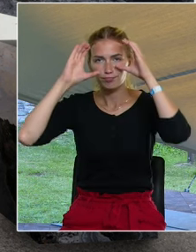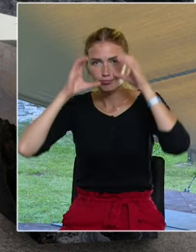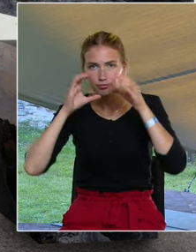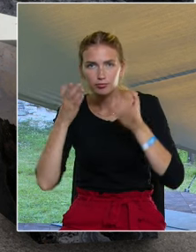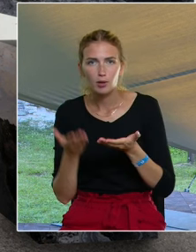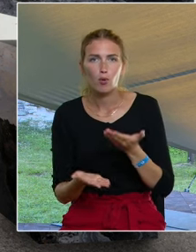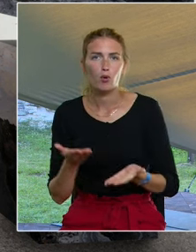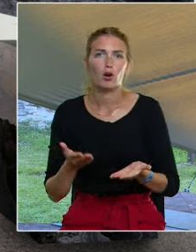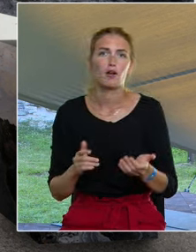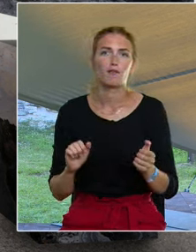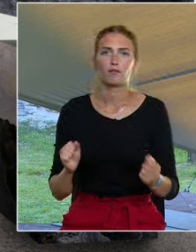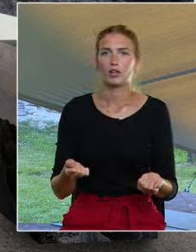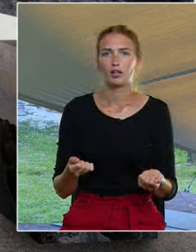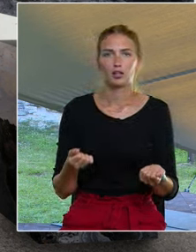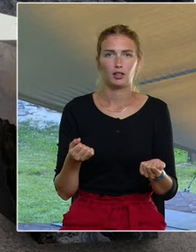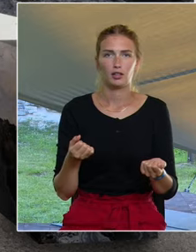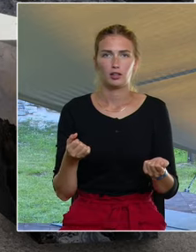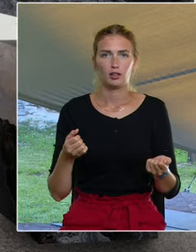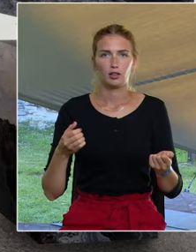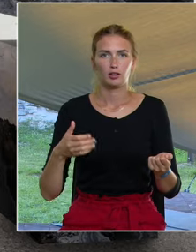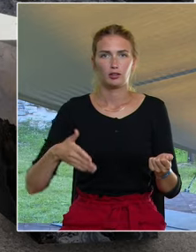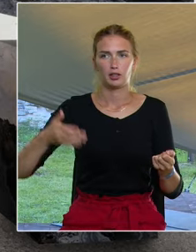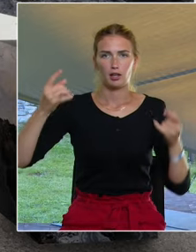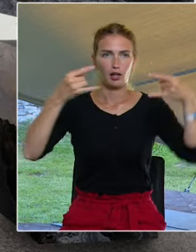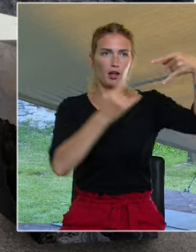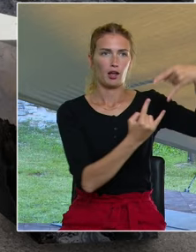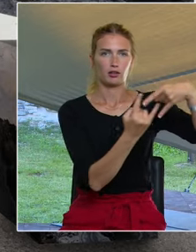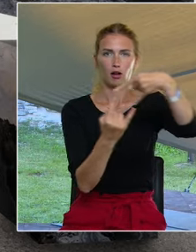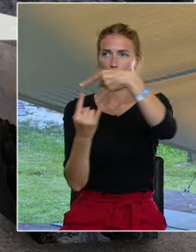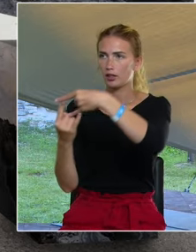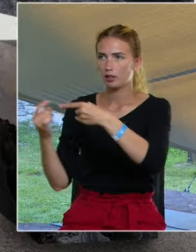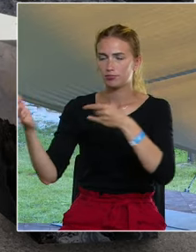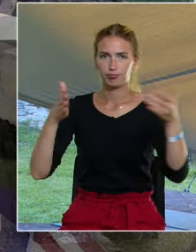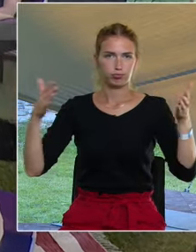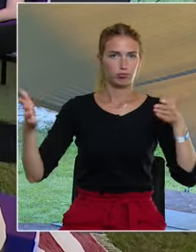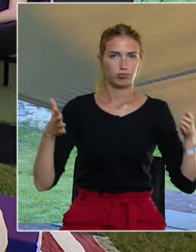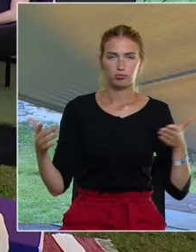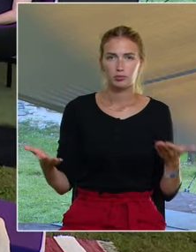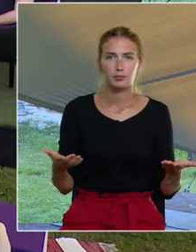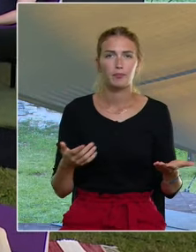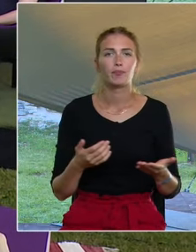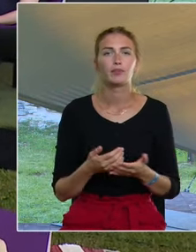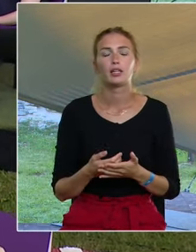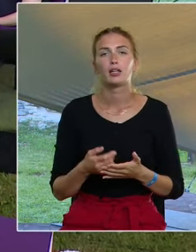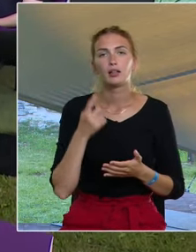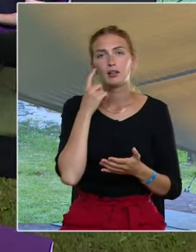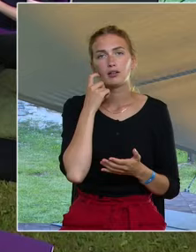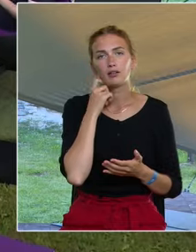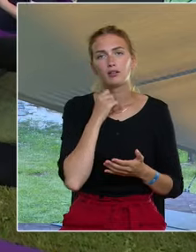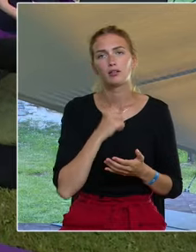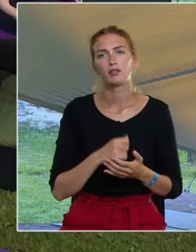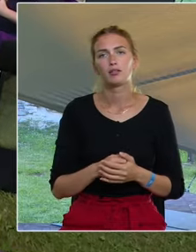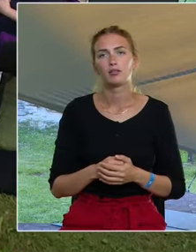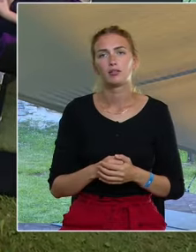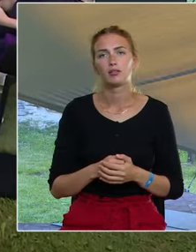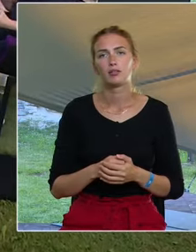more recreational setting and a more professional setting. But I think, as it was said as well, you know,